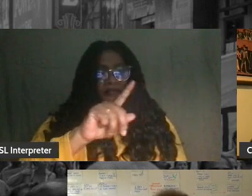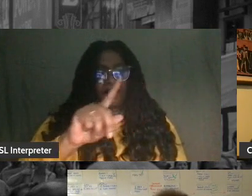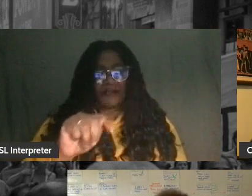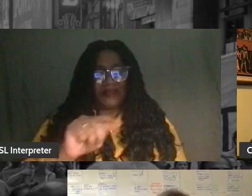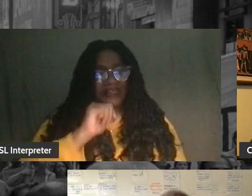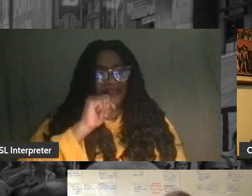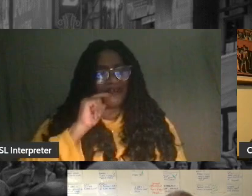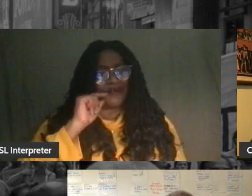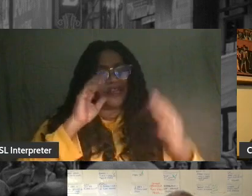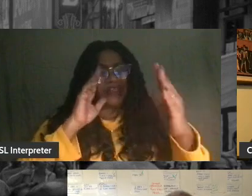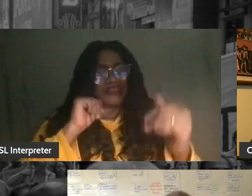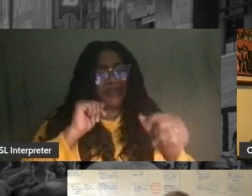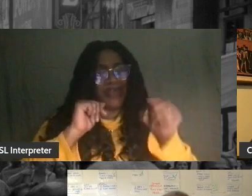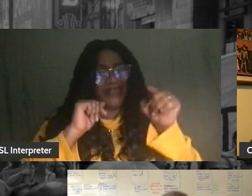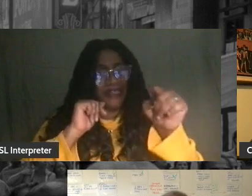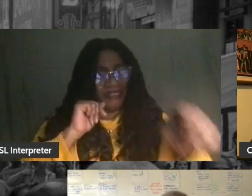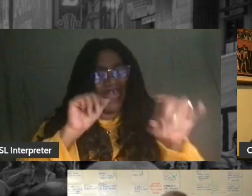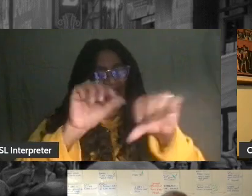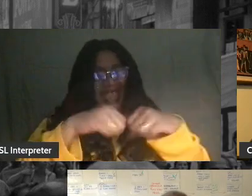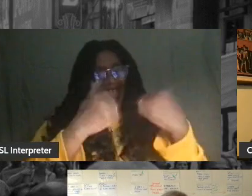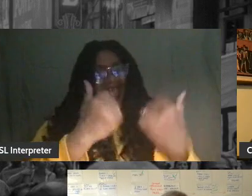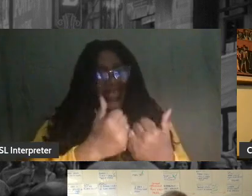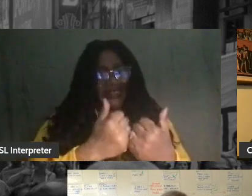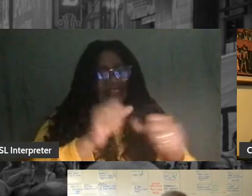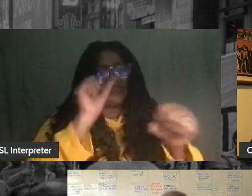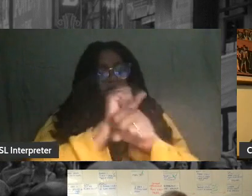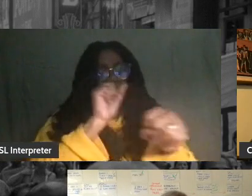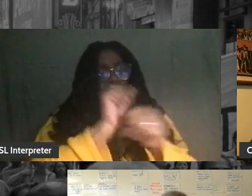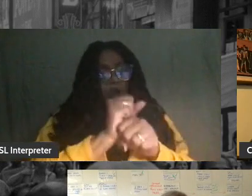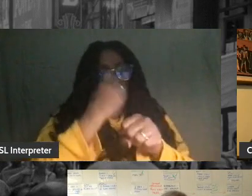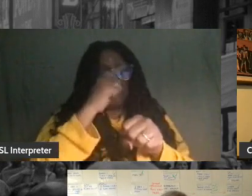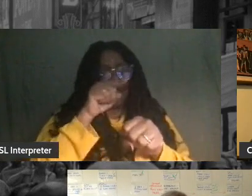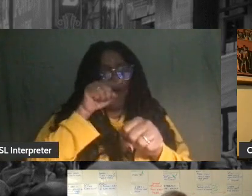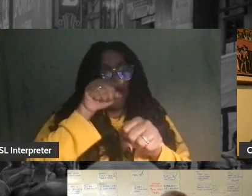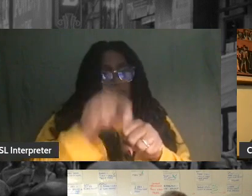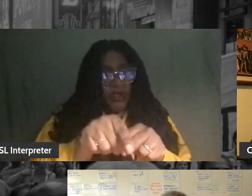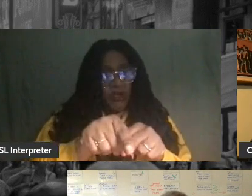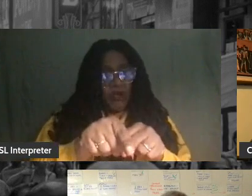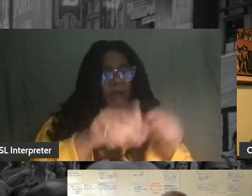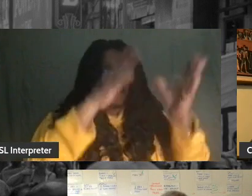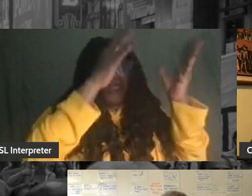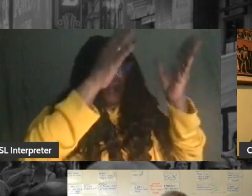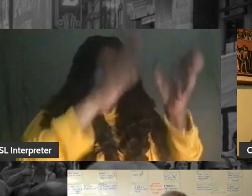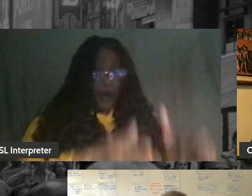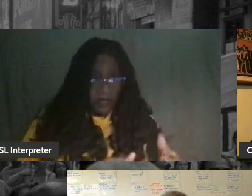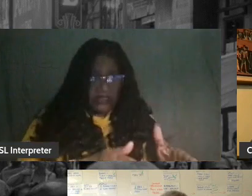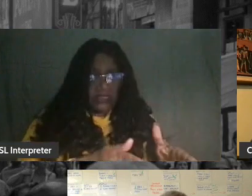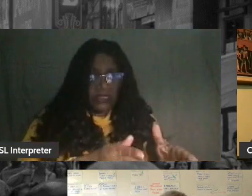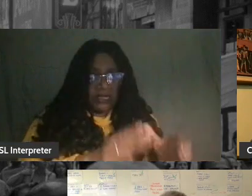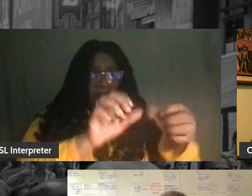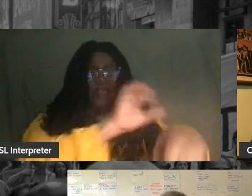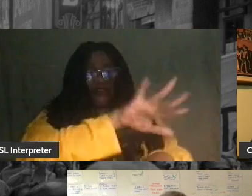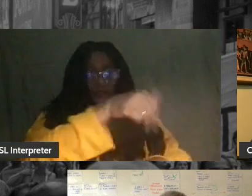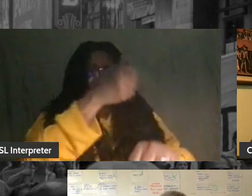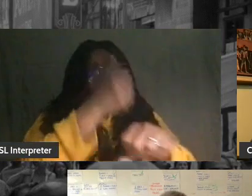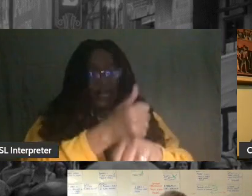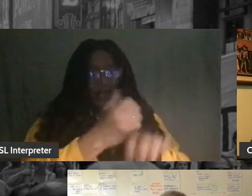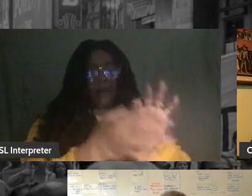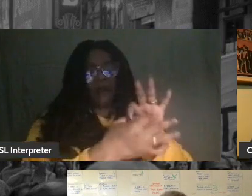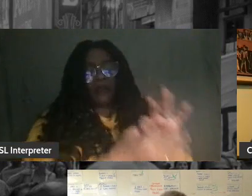that you don't expect the agency to be working for you. You expect the one person with whom you have the relationship to be working for